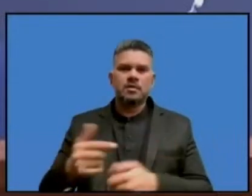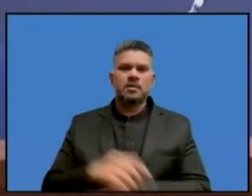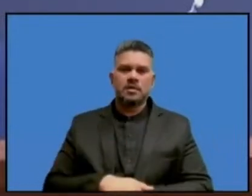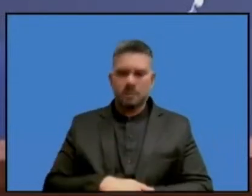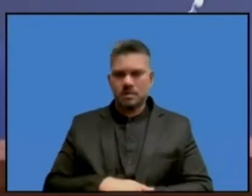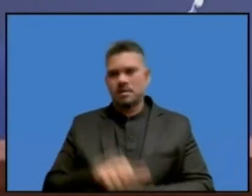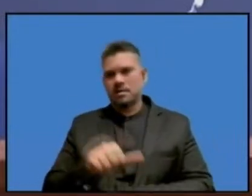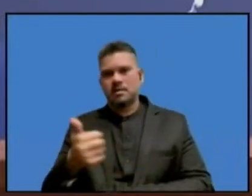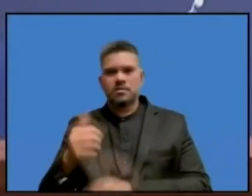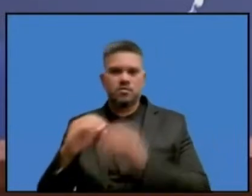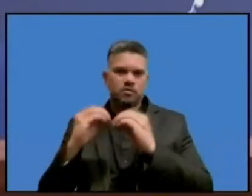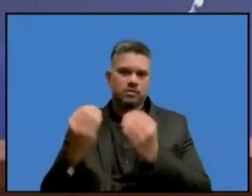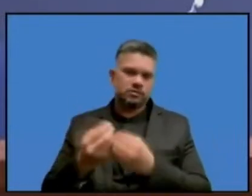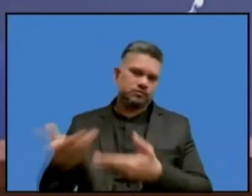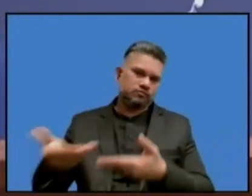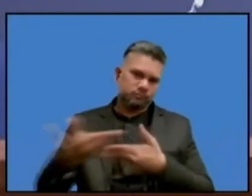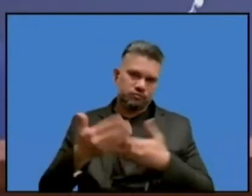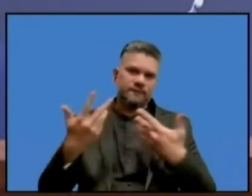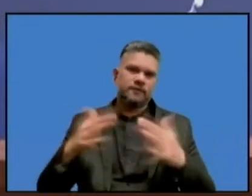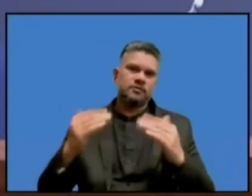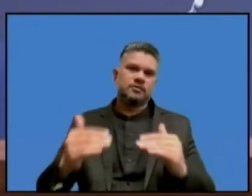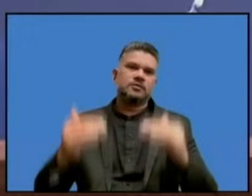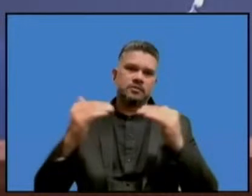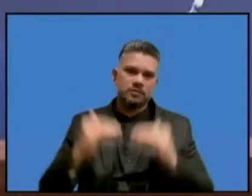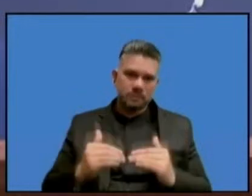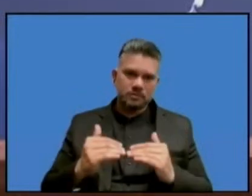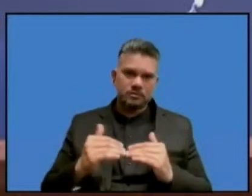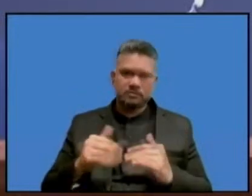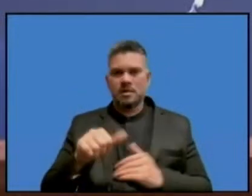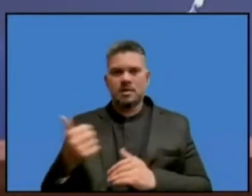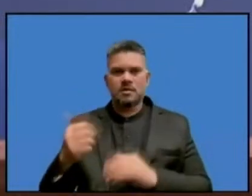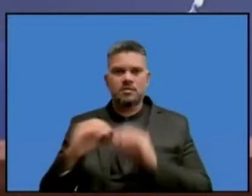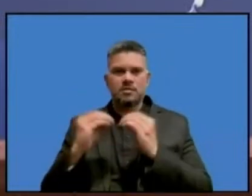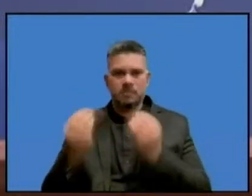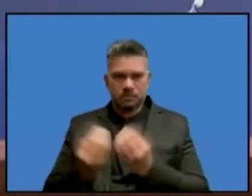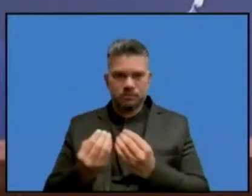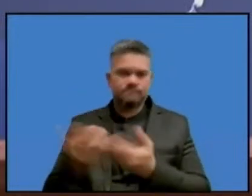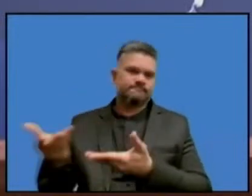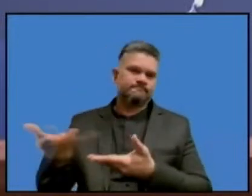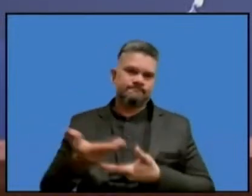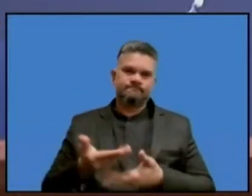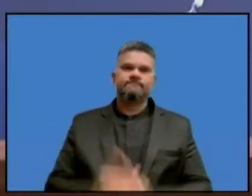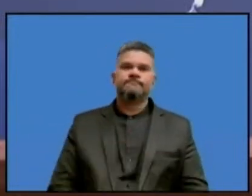and followed by Solidaritas Perempuan.